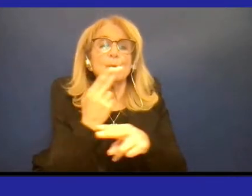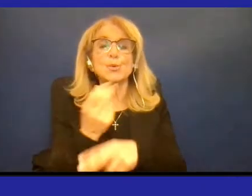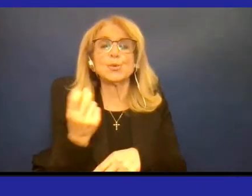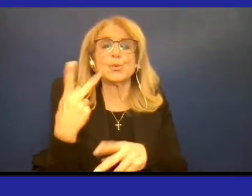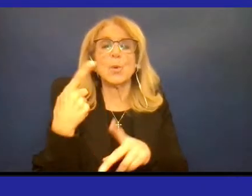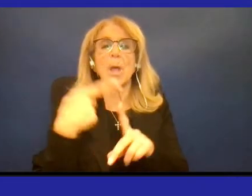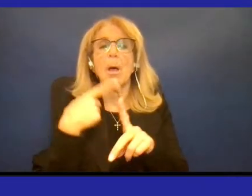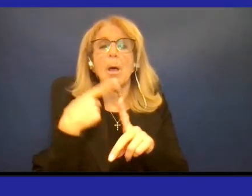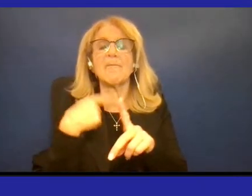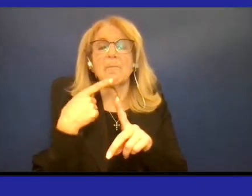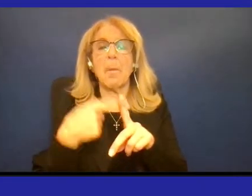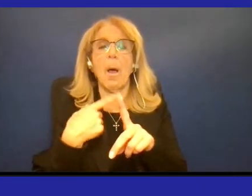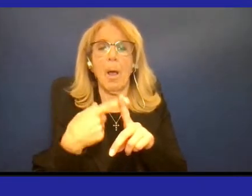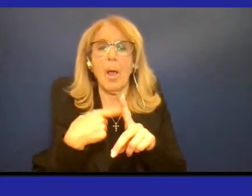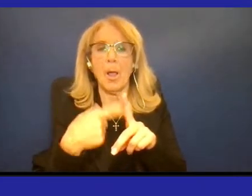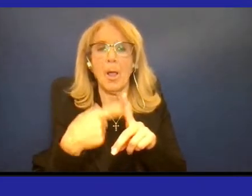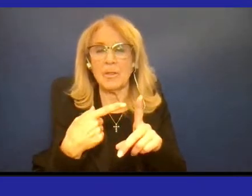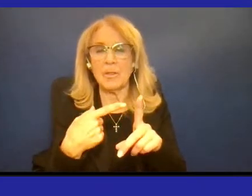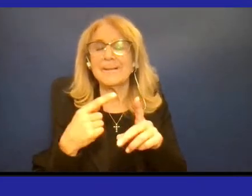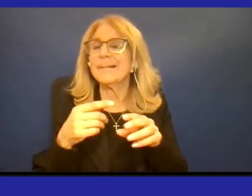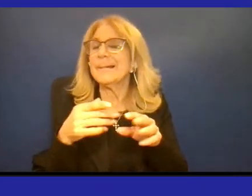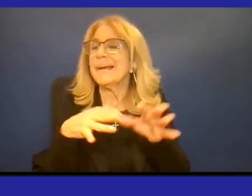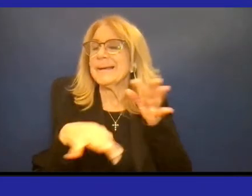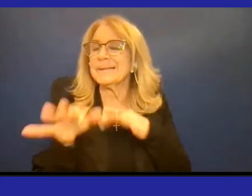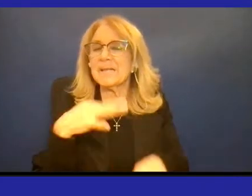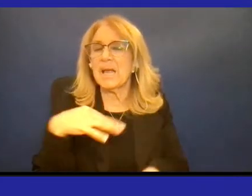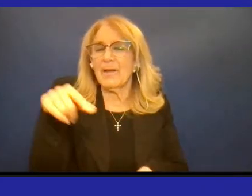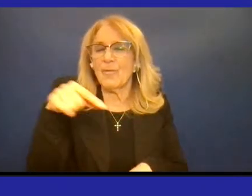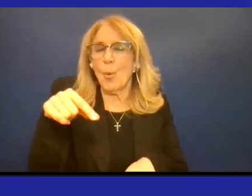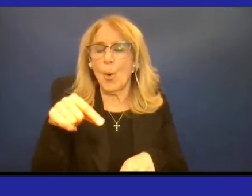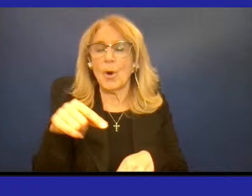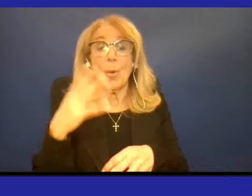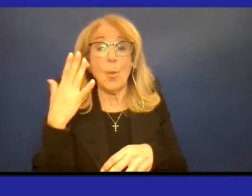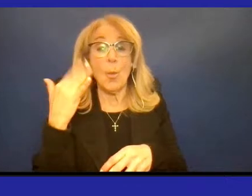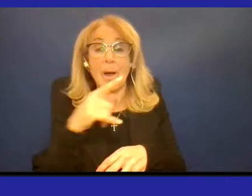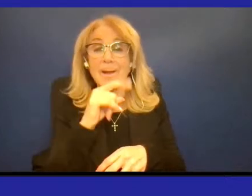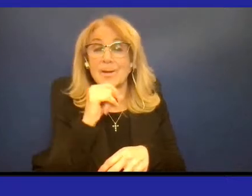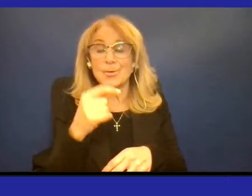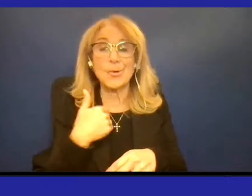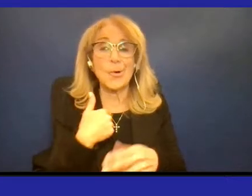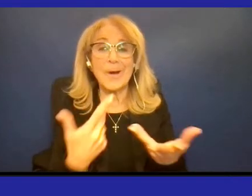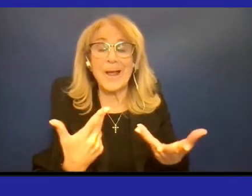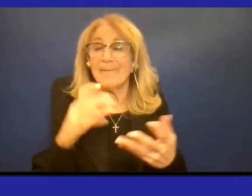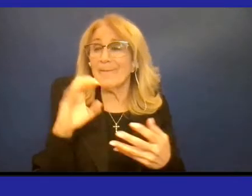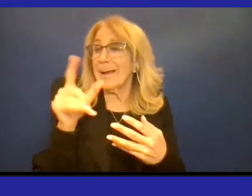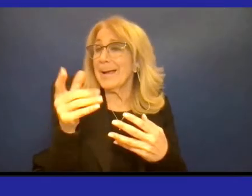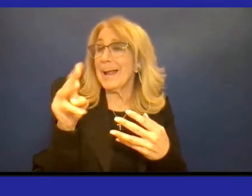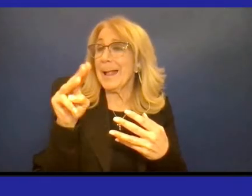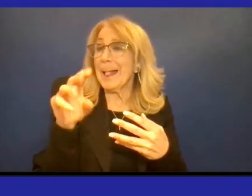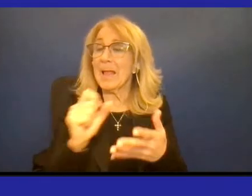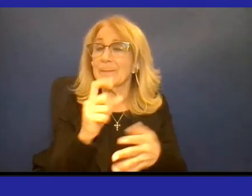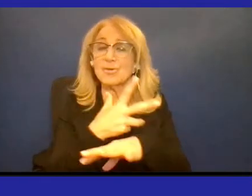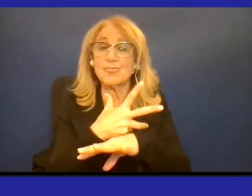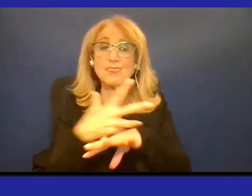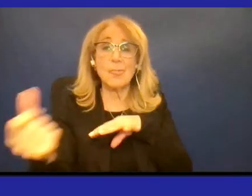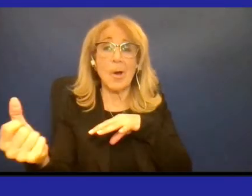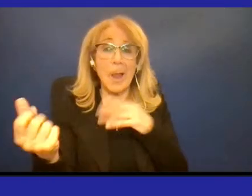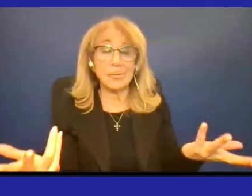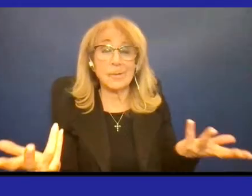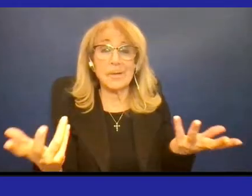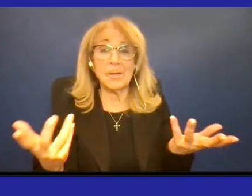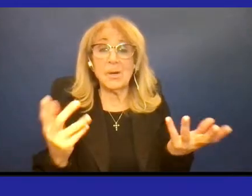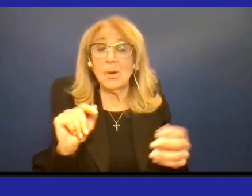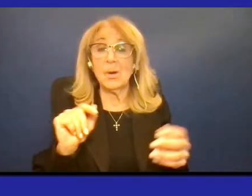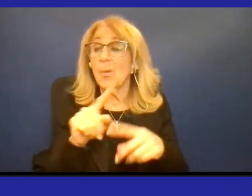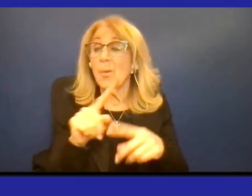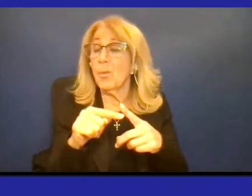Metro Plus as opposed to a quarter at a time. A big reason for that is that you don't actually have the claims run out time. When you're only looking back 1 quarter, it